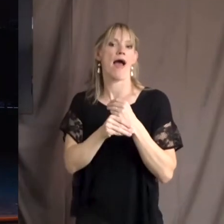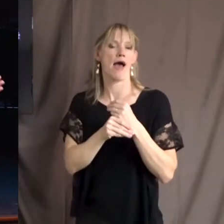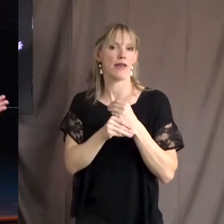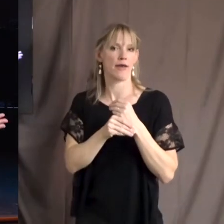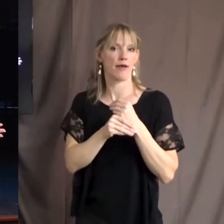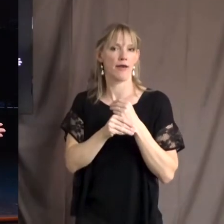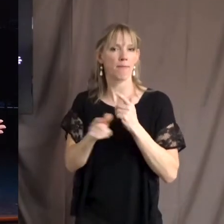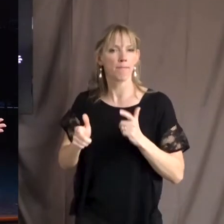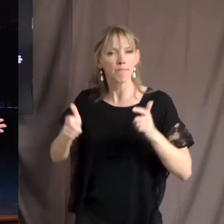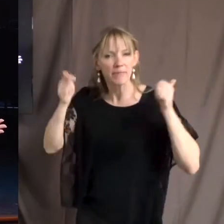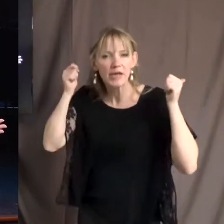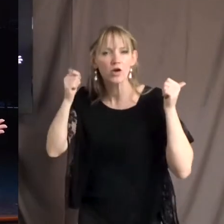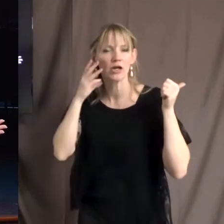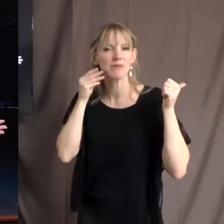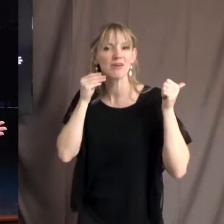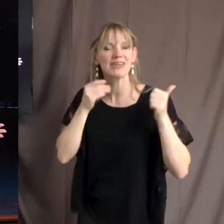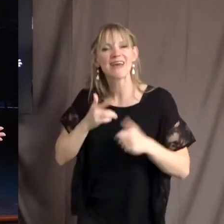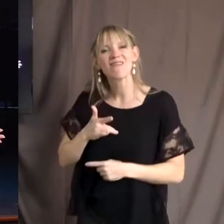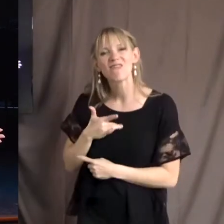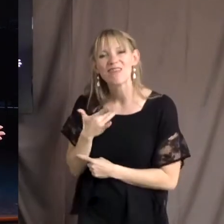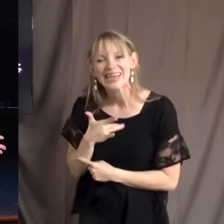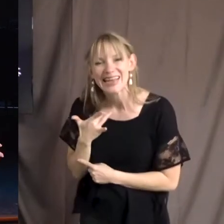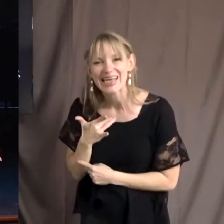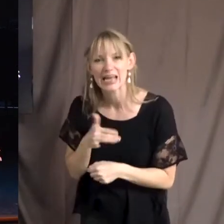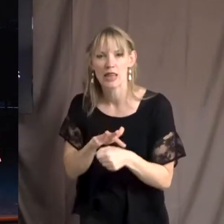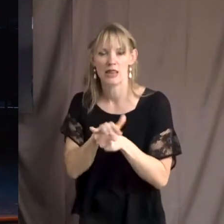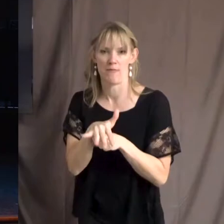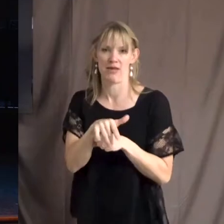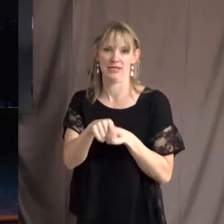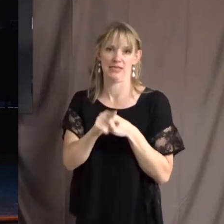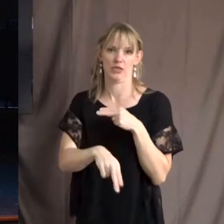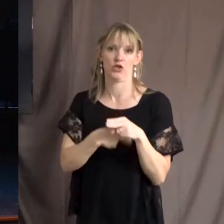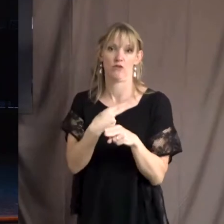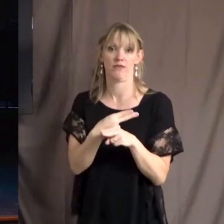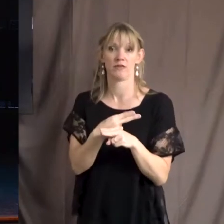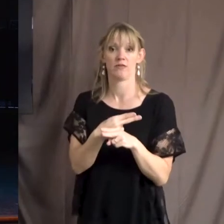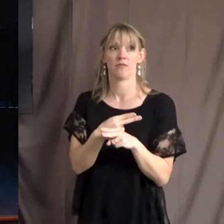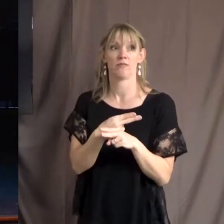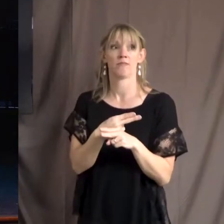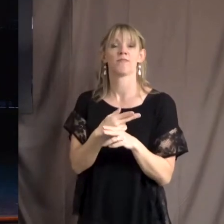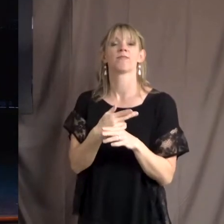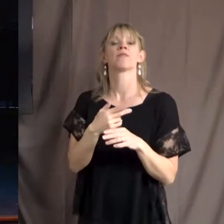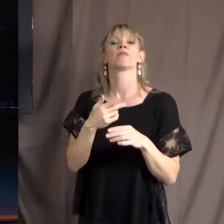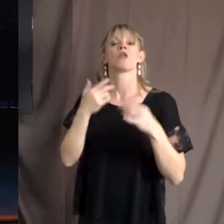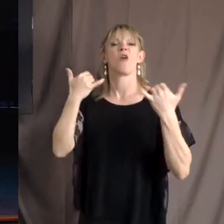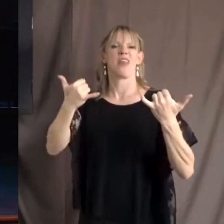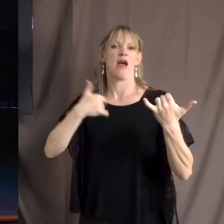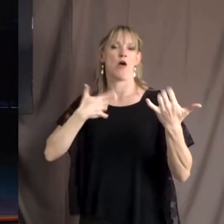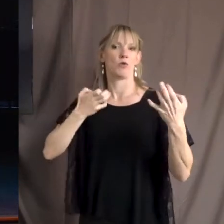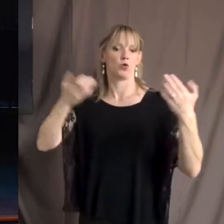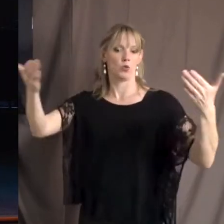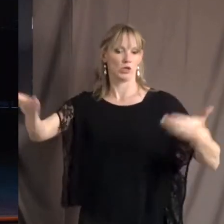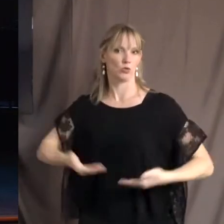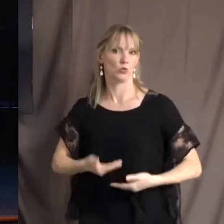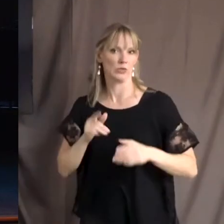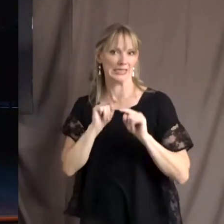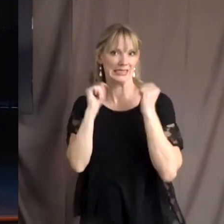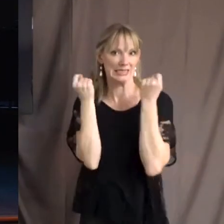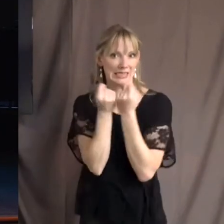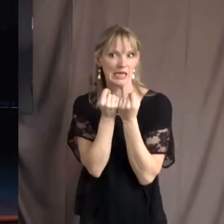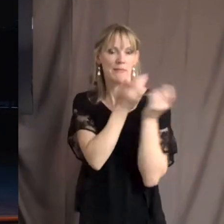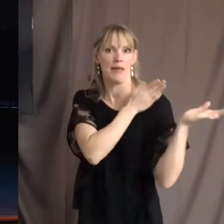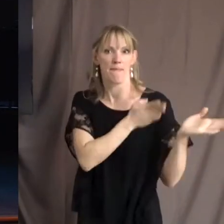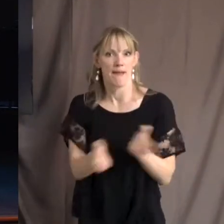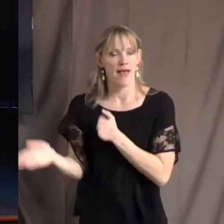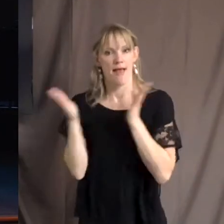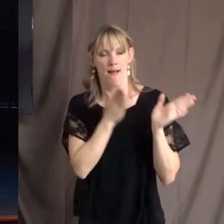of feeling the abundance of the universe. And so before I go any further, I want to introduce the team that has planned all of